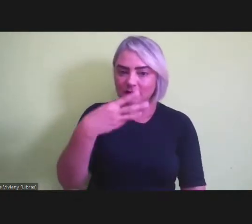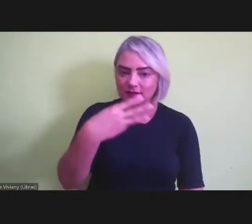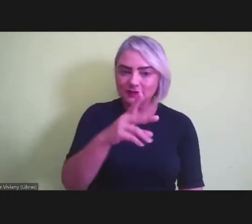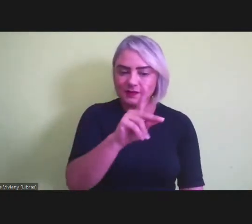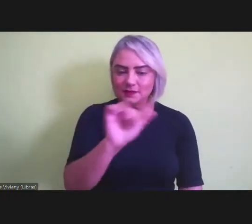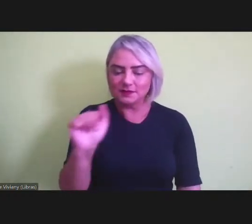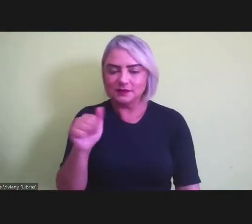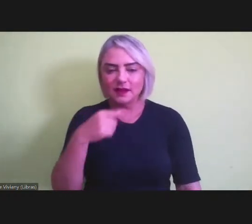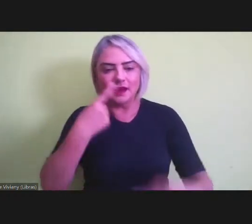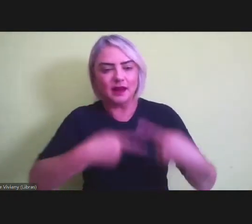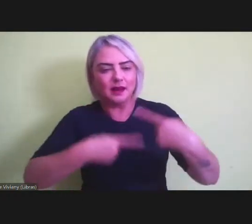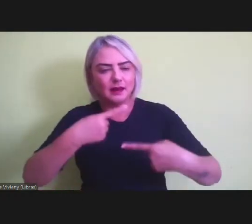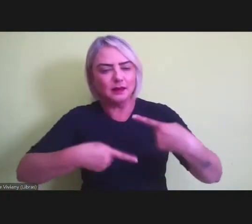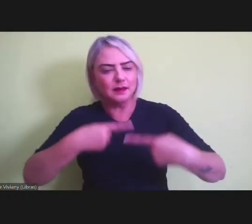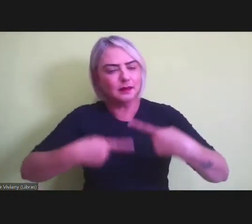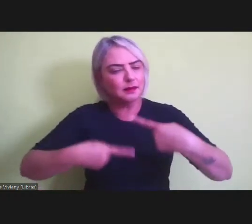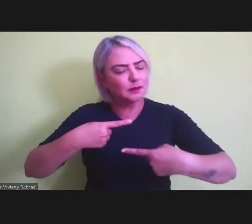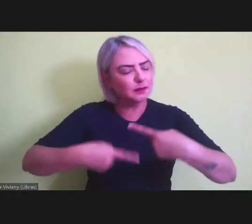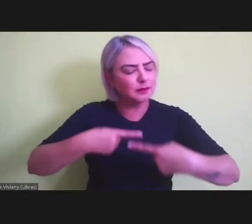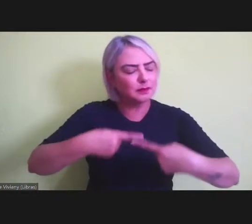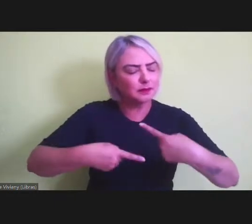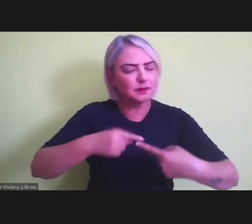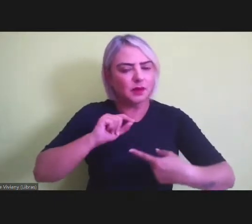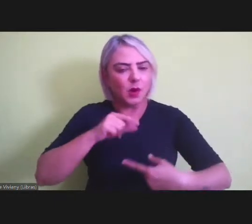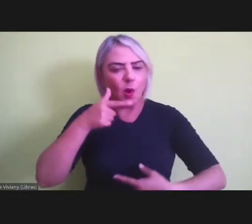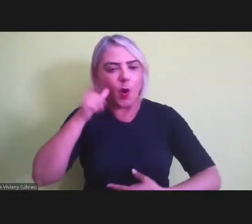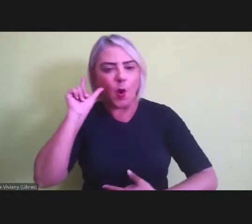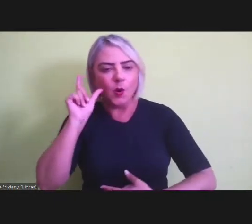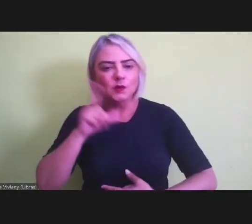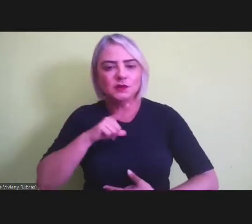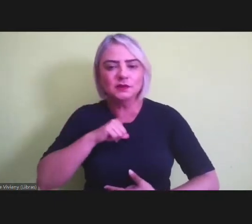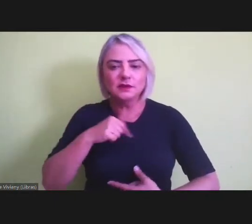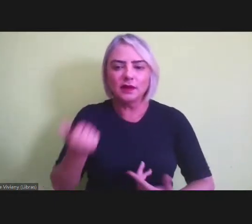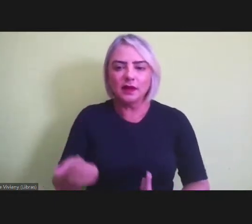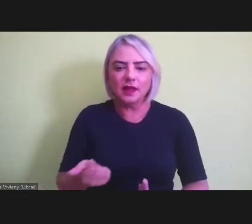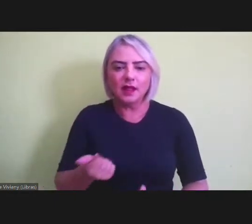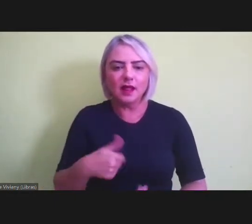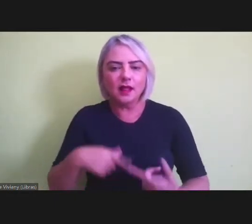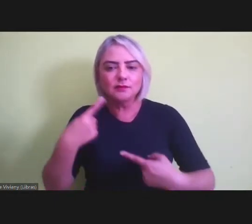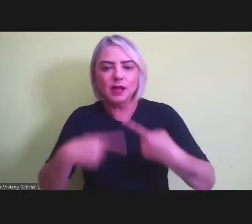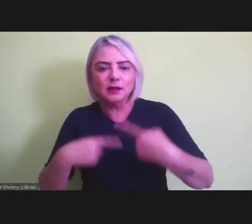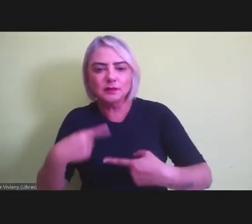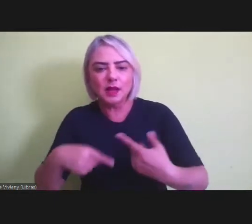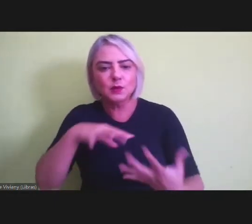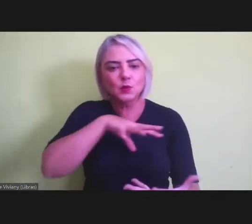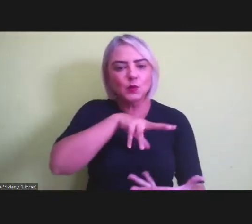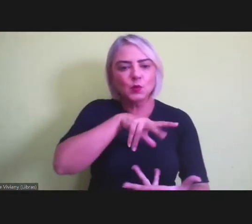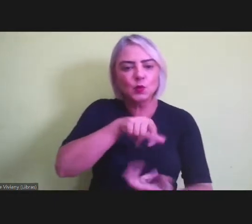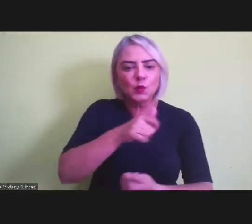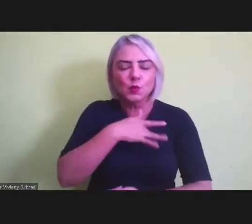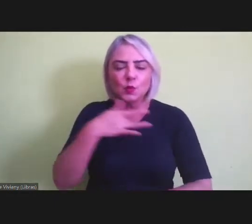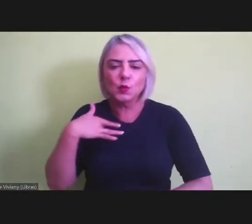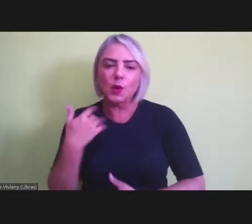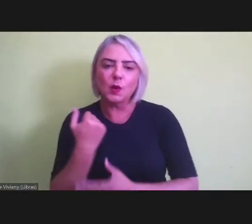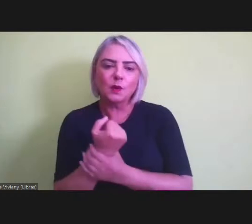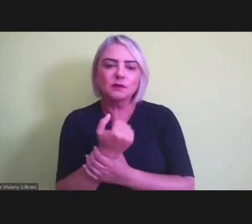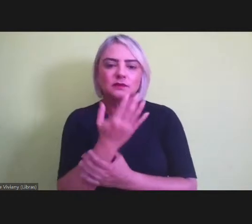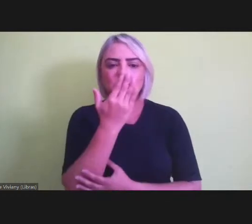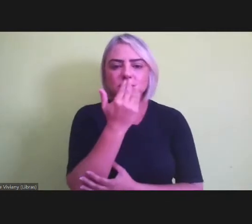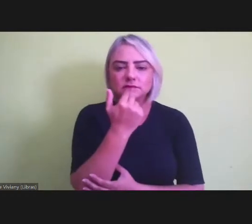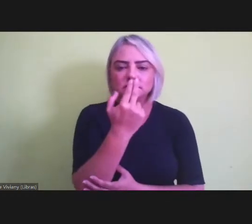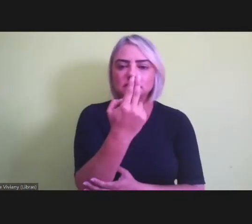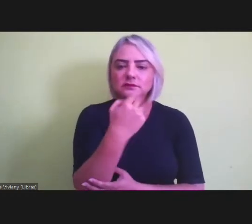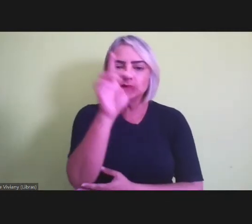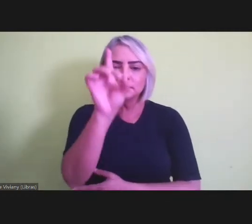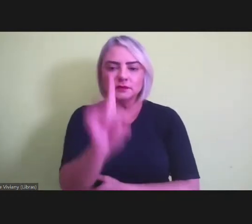We are in our third day of intense debates. Yesterday, we had the opportunity to discuss humanitarian